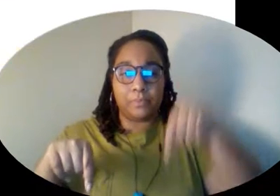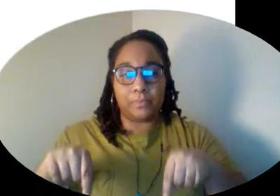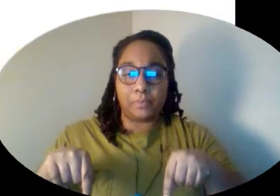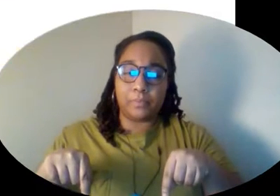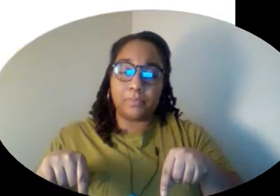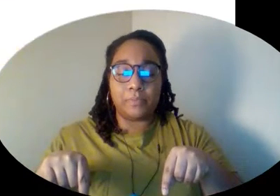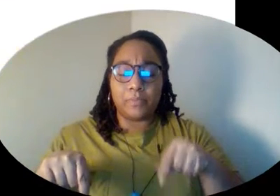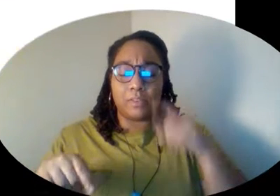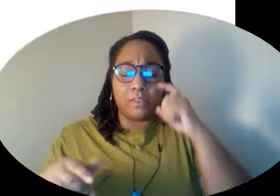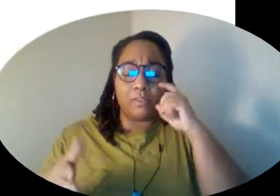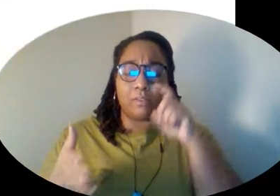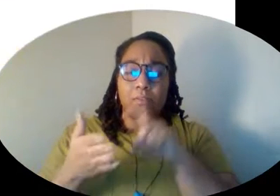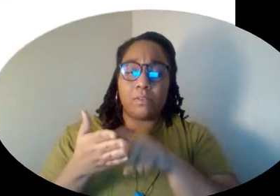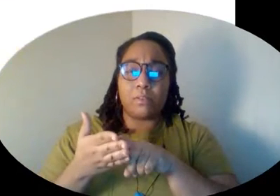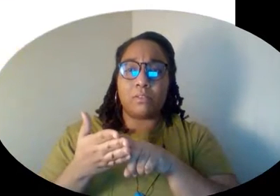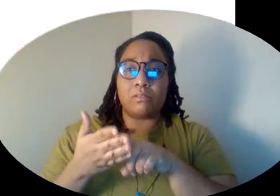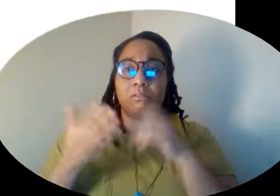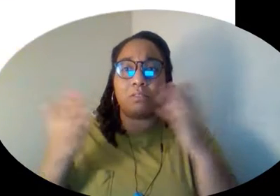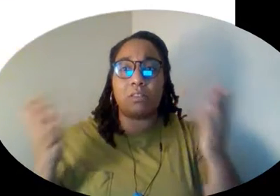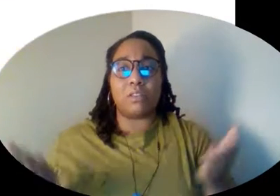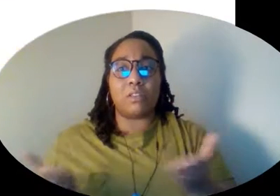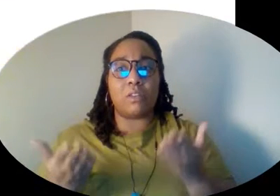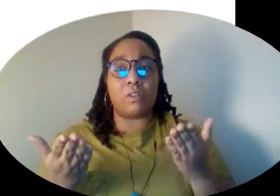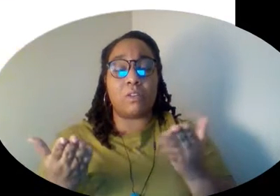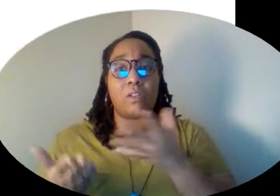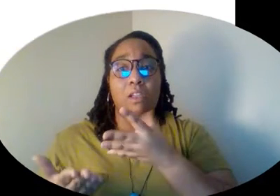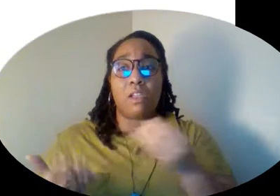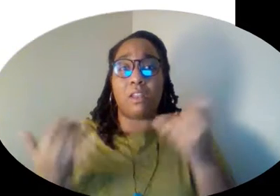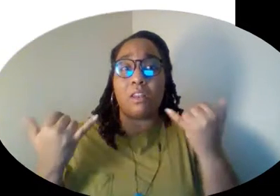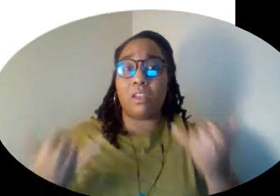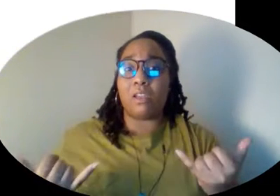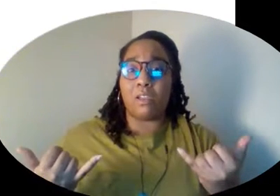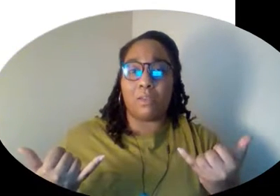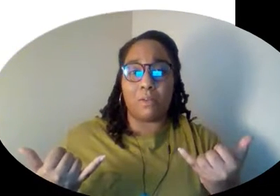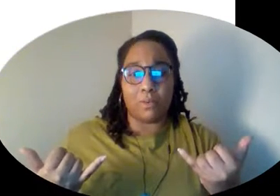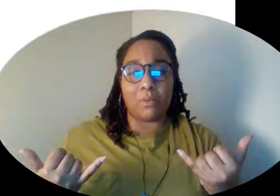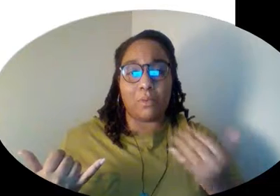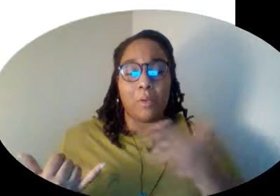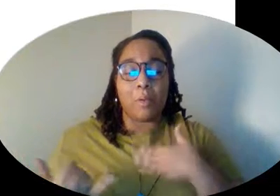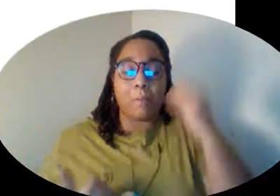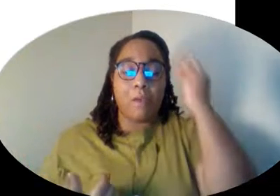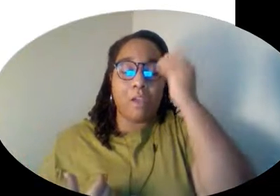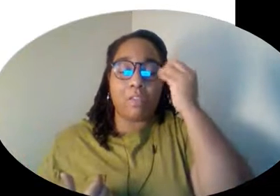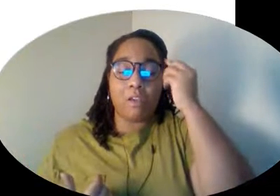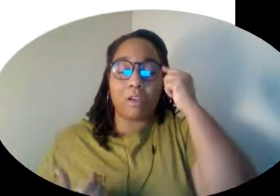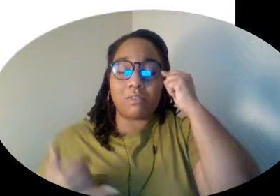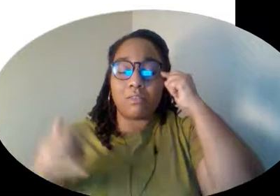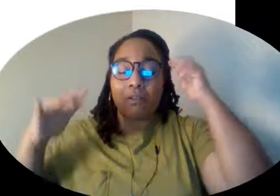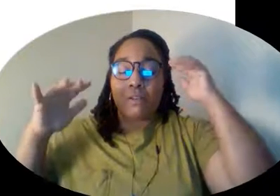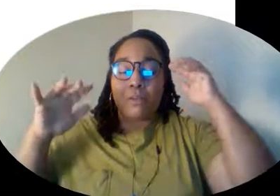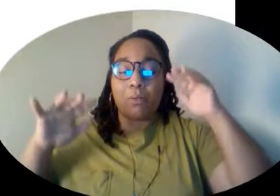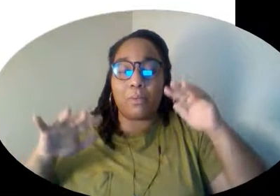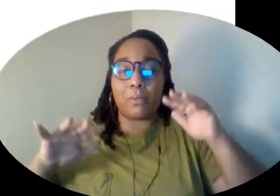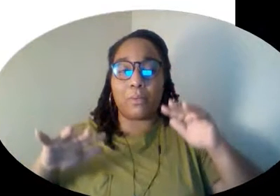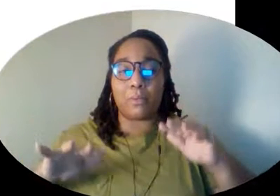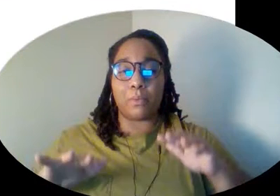and start to notice the here and the now. My thoughts begin to settle, my mind